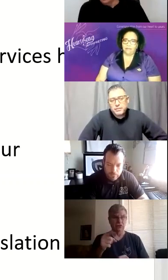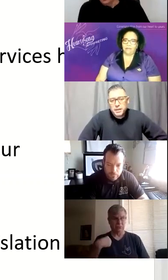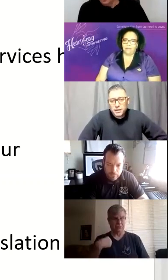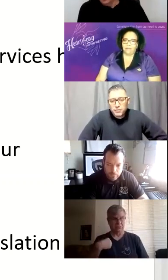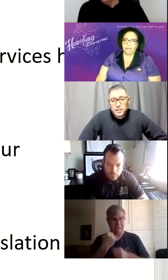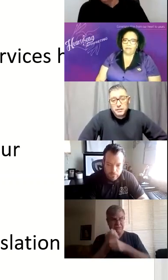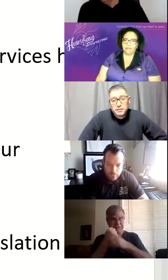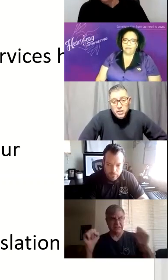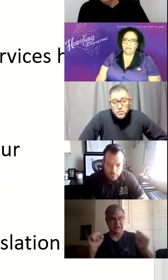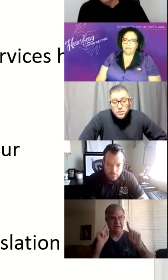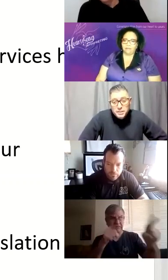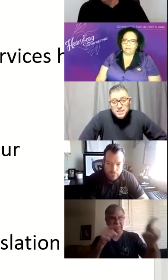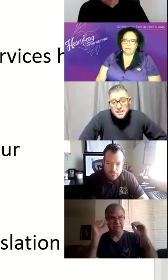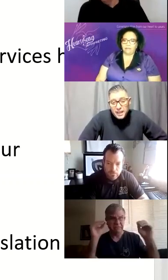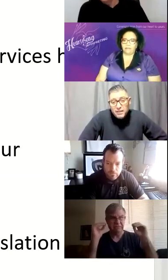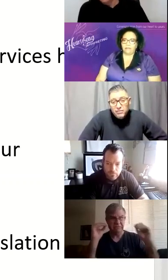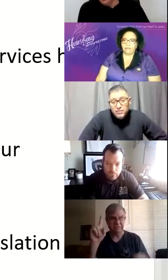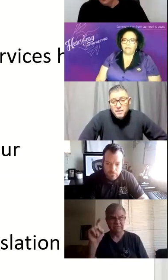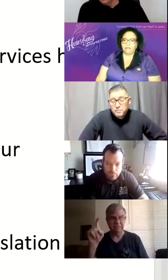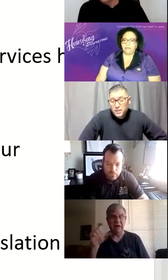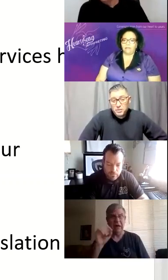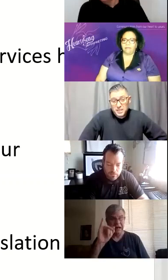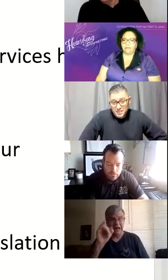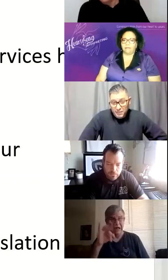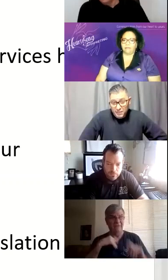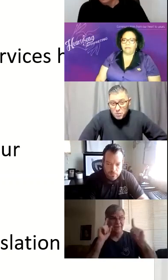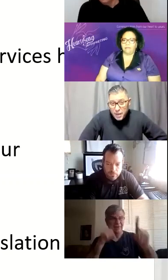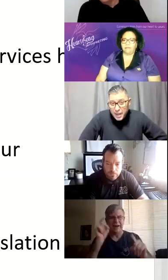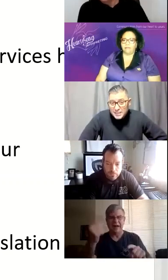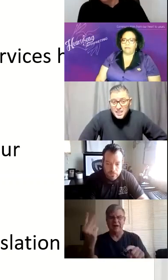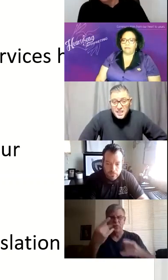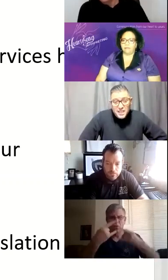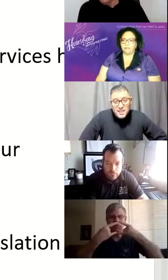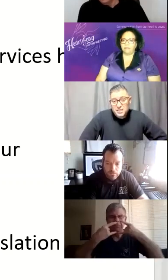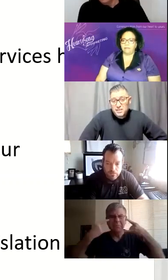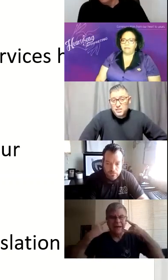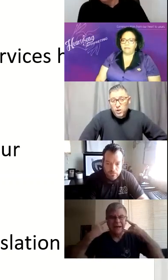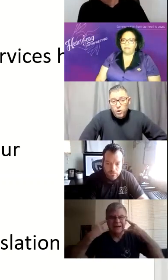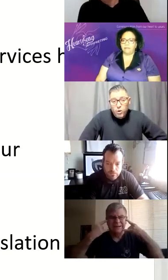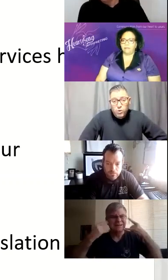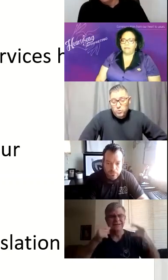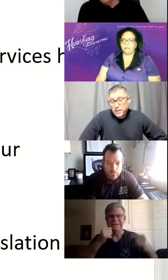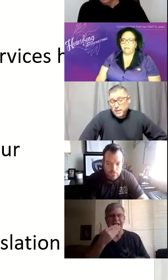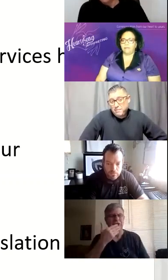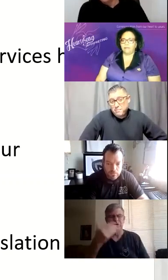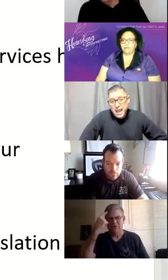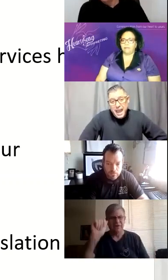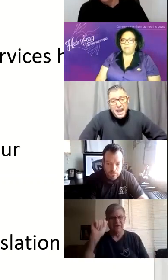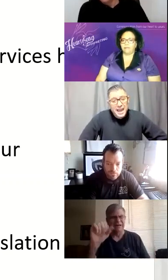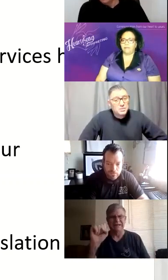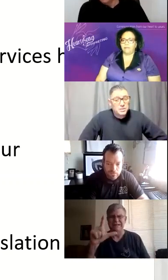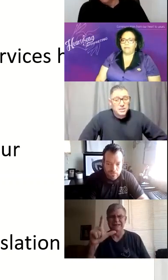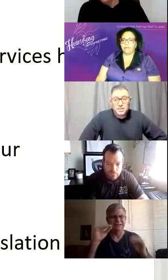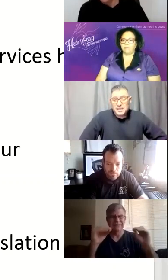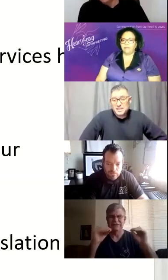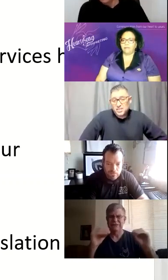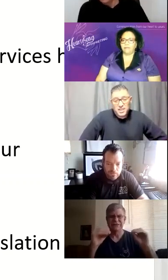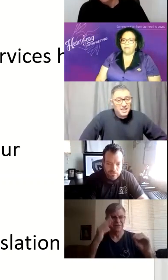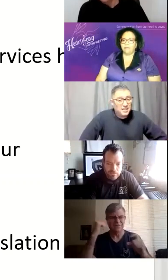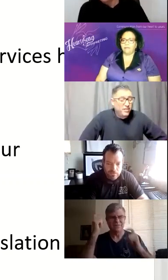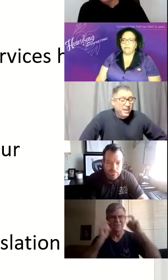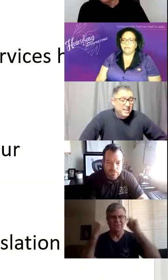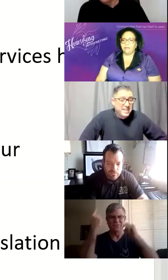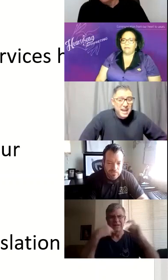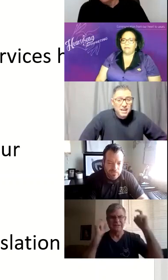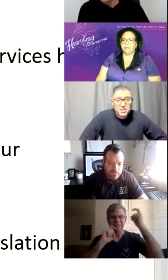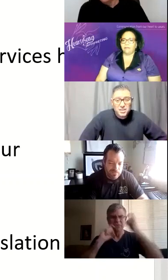we have to be careful taking measures to be safe. You know, is it safe to go back to teach? If so, or we're going to have masks, which I don't think is a good